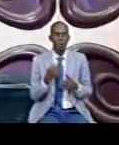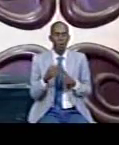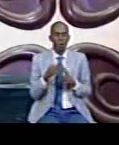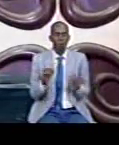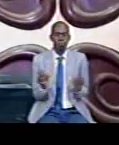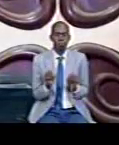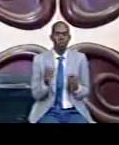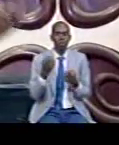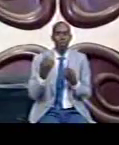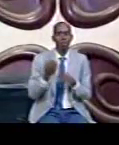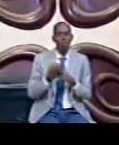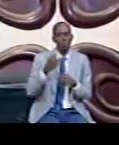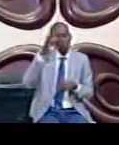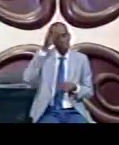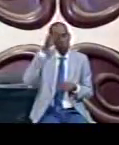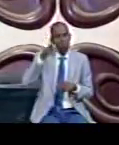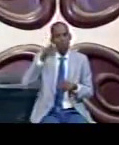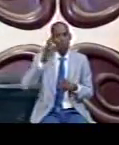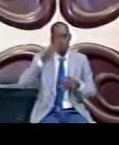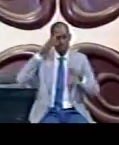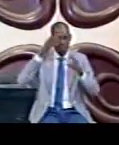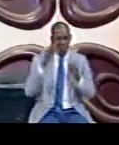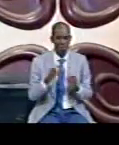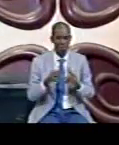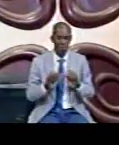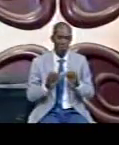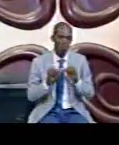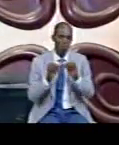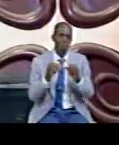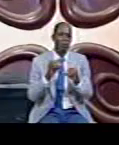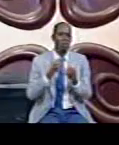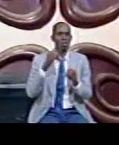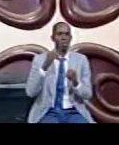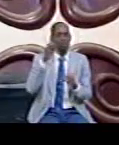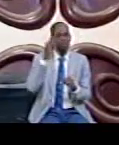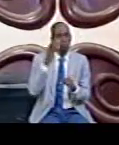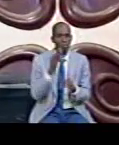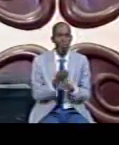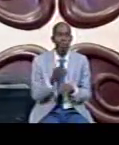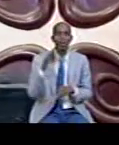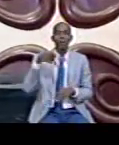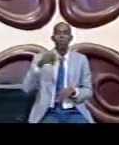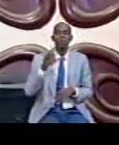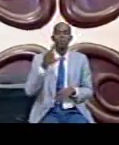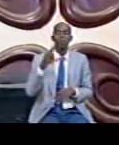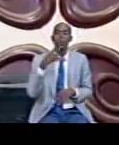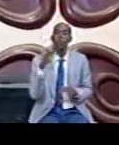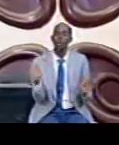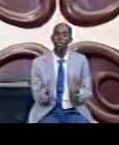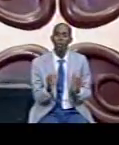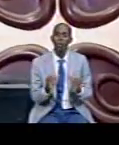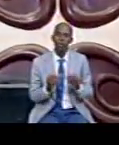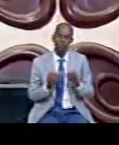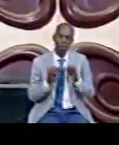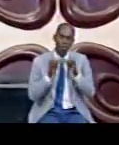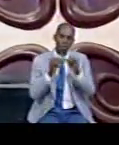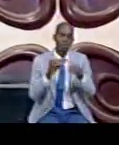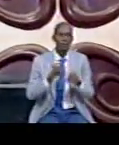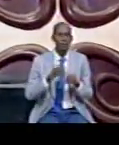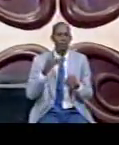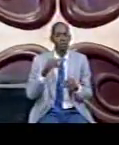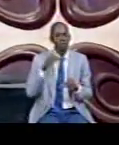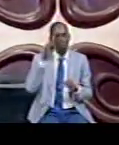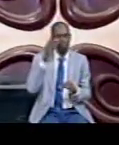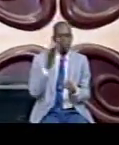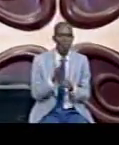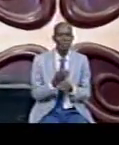your mind, you will continue in the faith. Paul said, continue in the faith. Continue in the thing you have